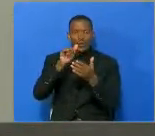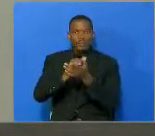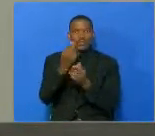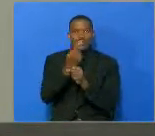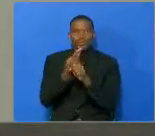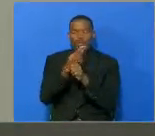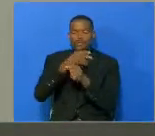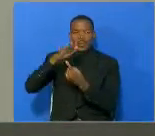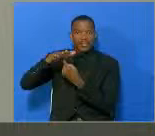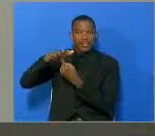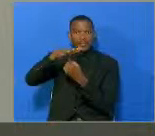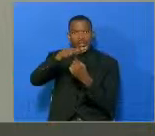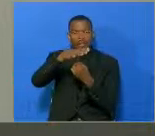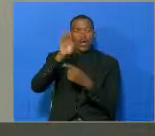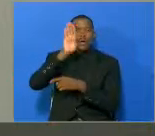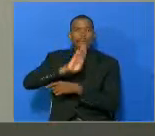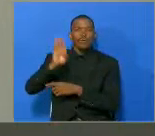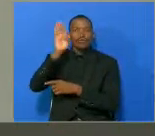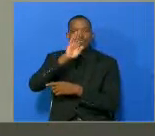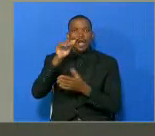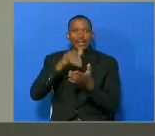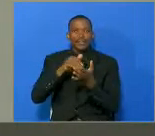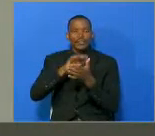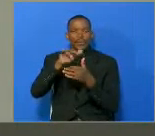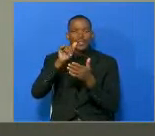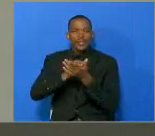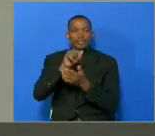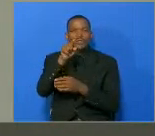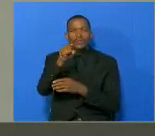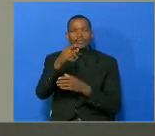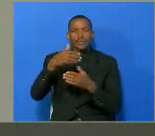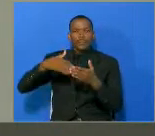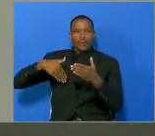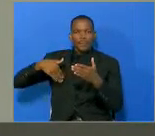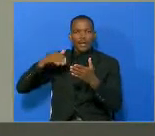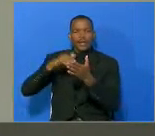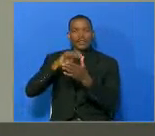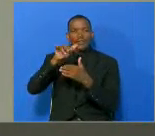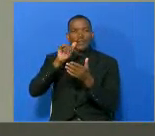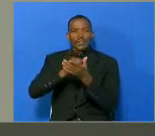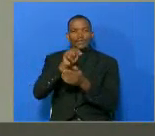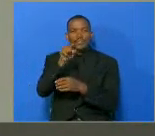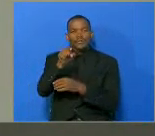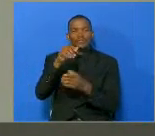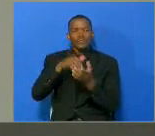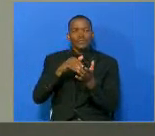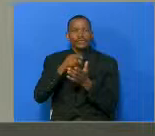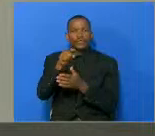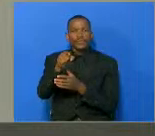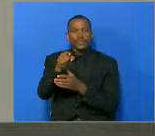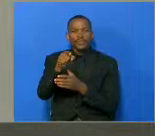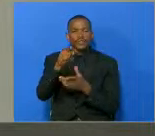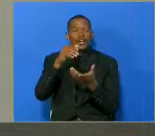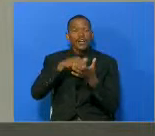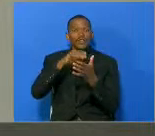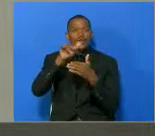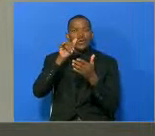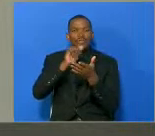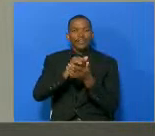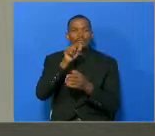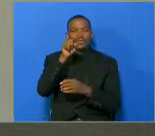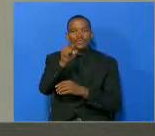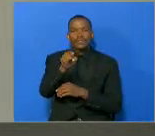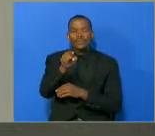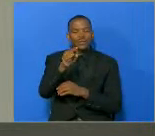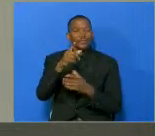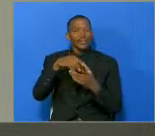di-drone, lehatshe la Botswana ke lengwe la mahatshe a sasaleleng kwa morago ka jaana ngogola kgwedi ya Lwetse. Sekolo sa BUIST se